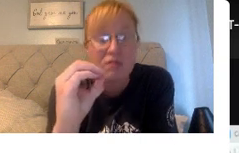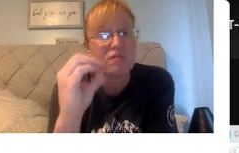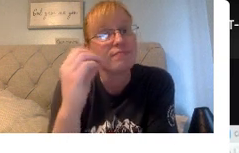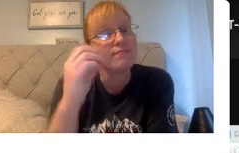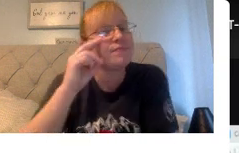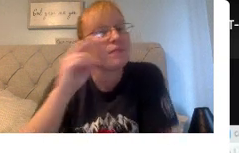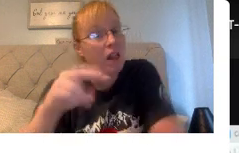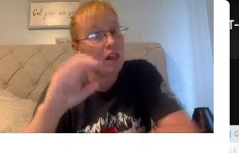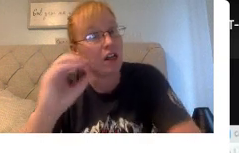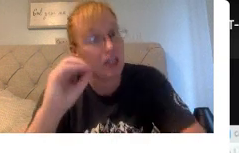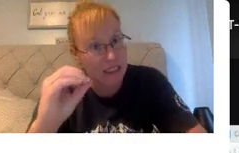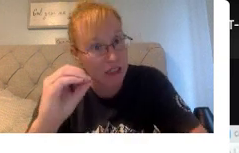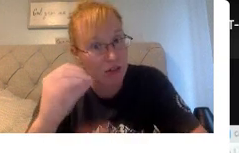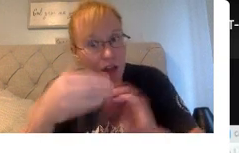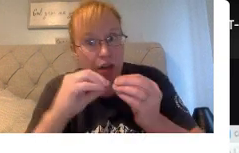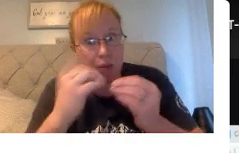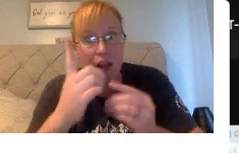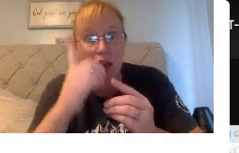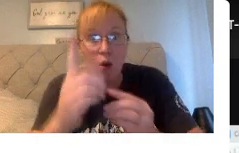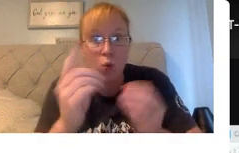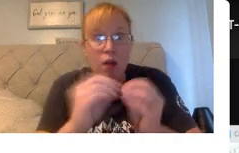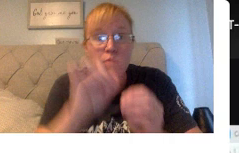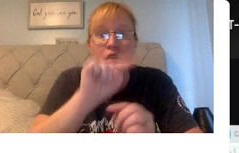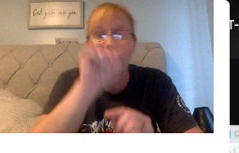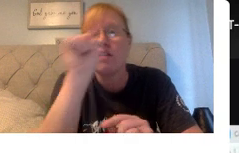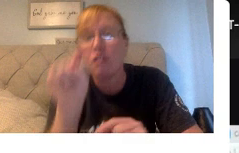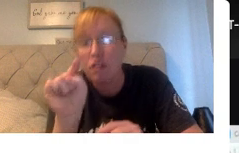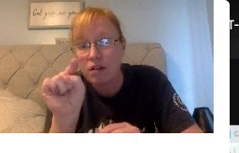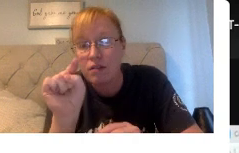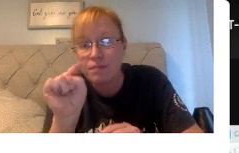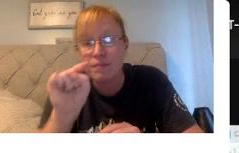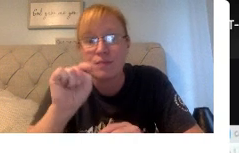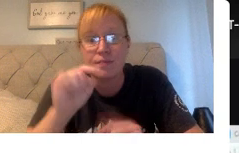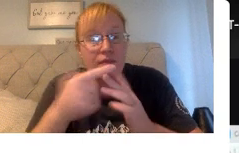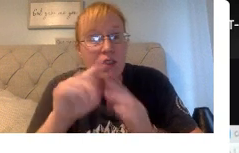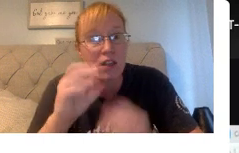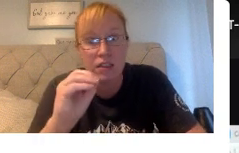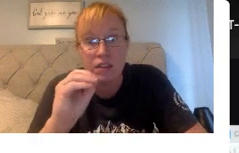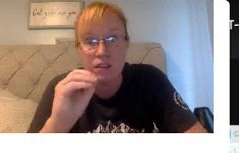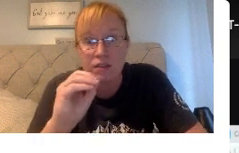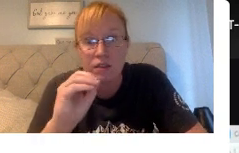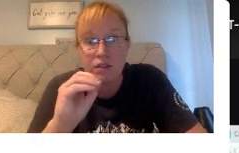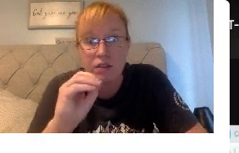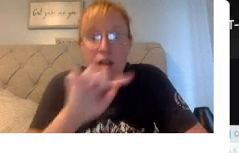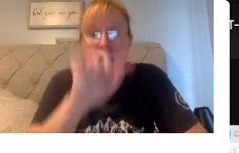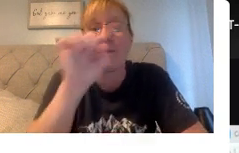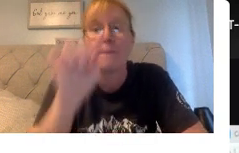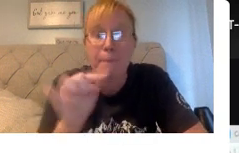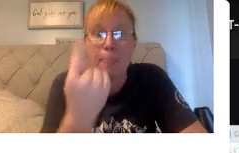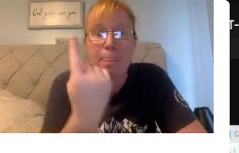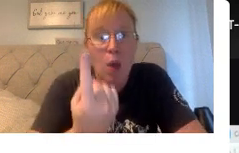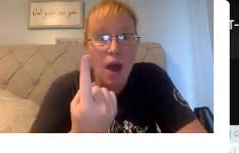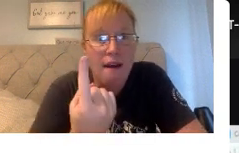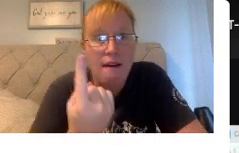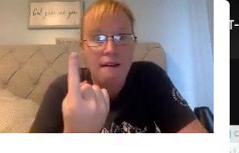look at 0 on my number line and go 1 up from 0. Okay, so I start from 0, and I go up